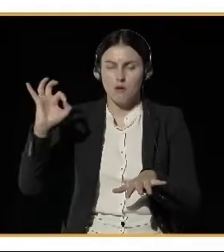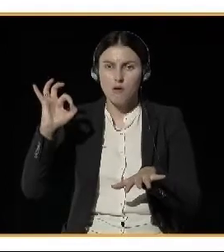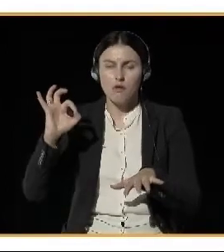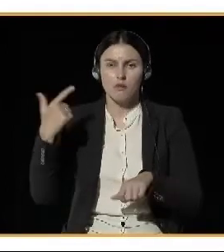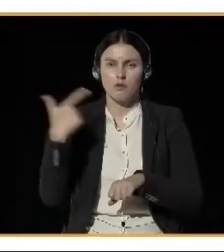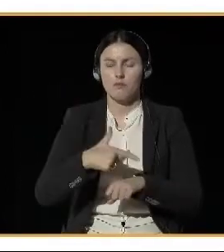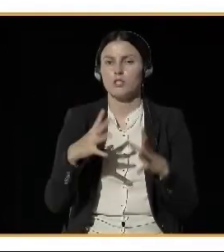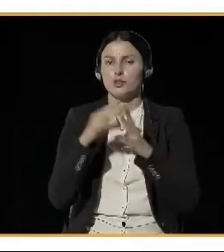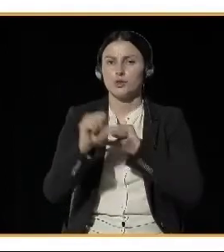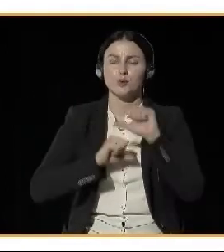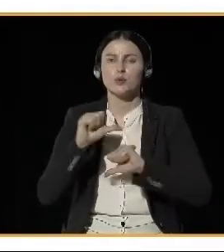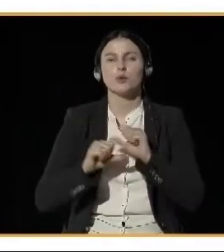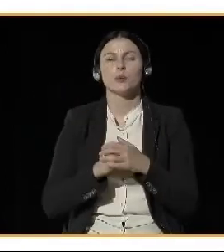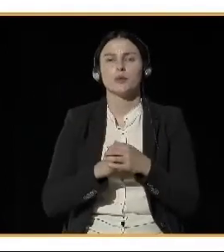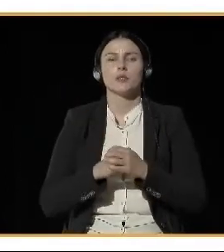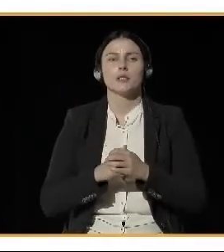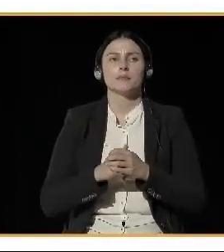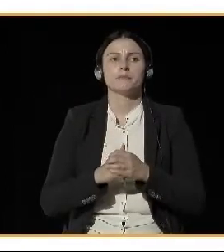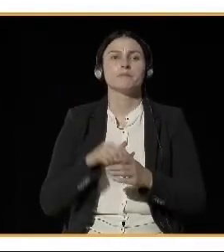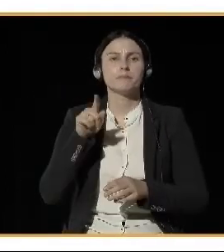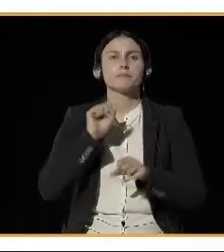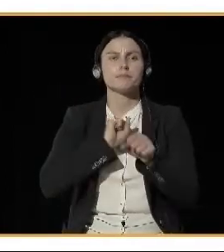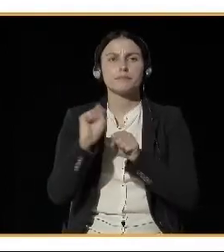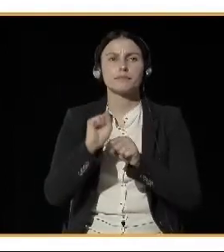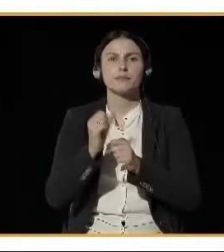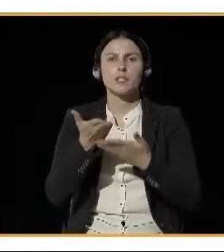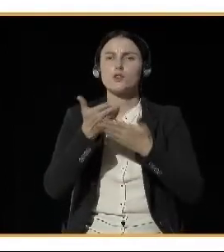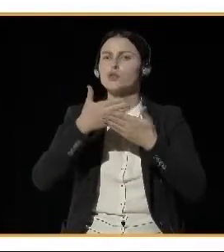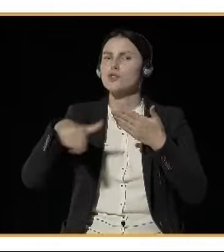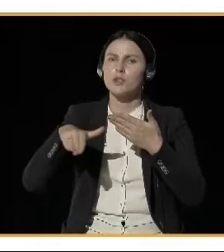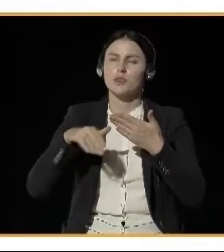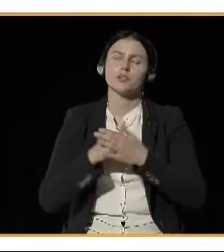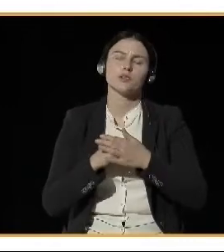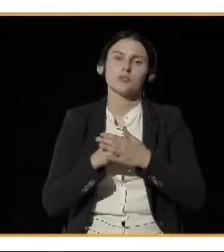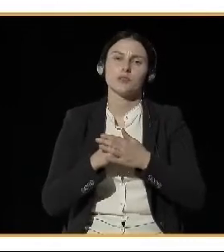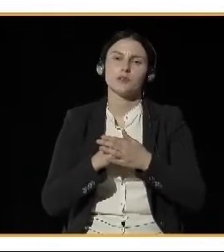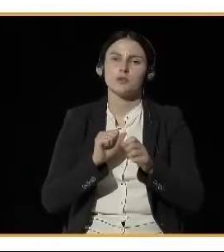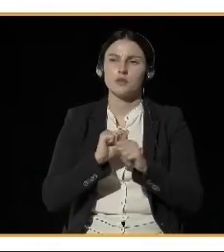over 900 cities worldwide belonging to this network. And